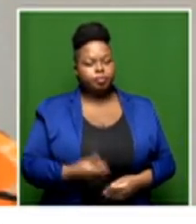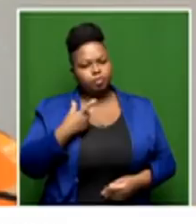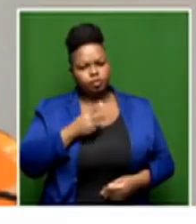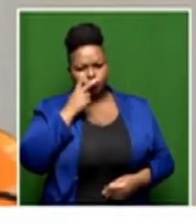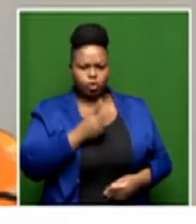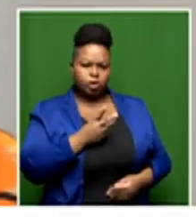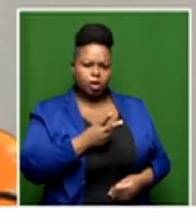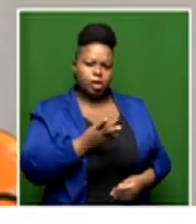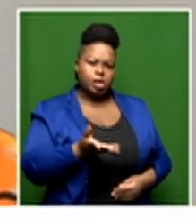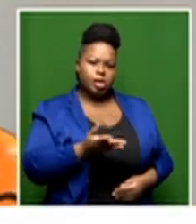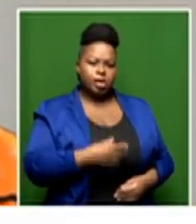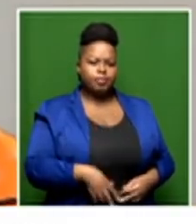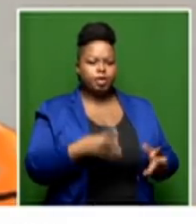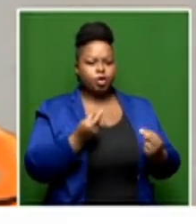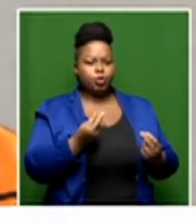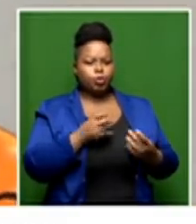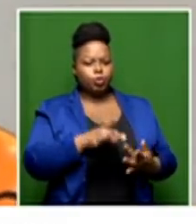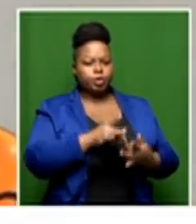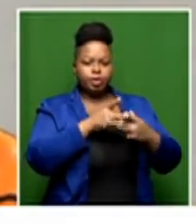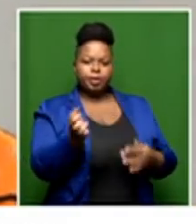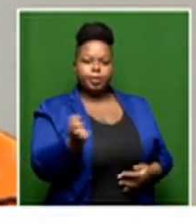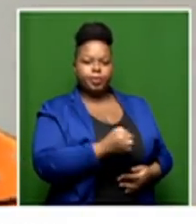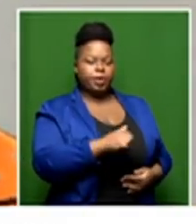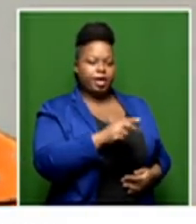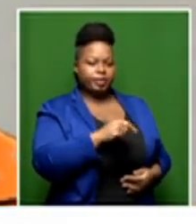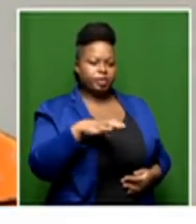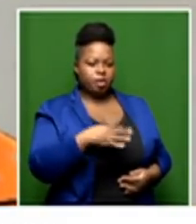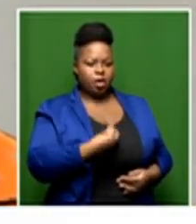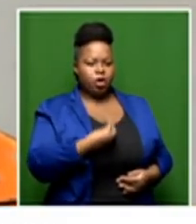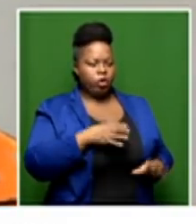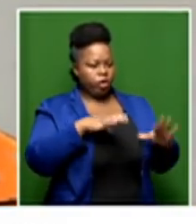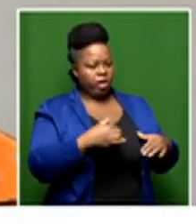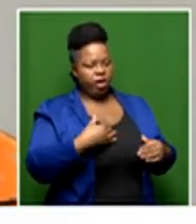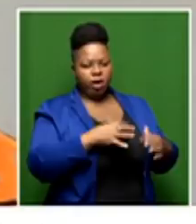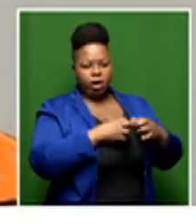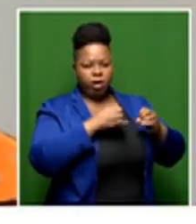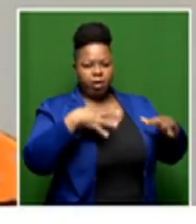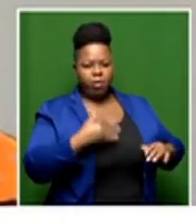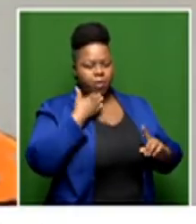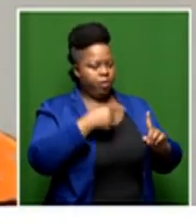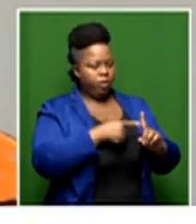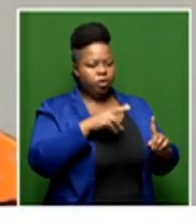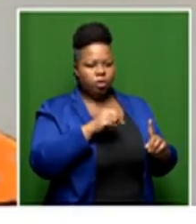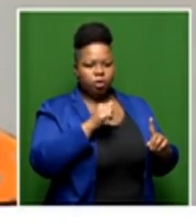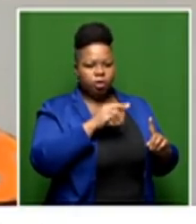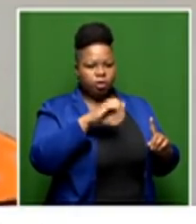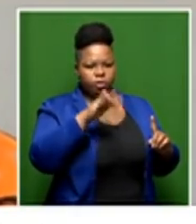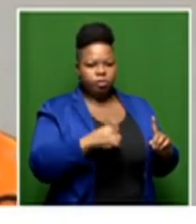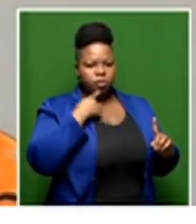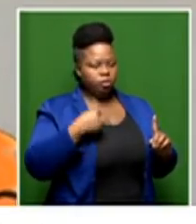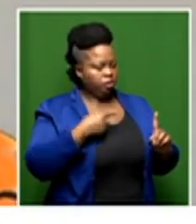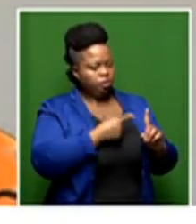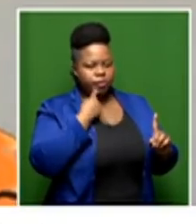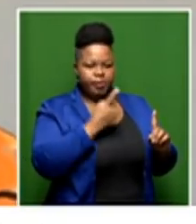said by the newly appointed ANC Youth League convener, Ongama Mtimka, she says, and